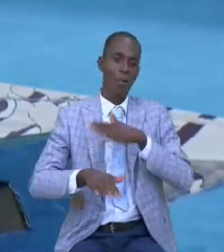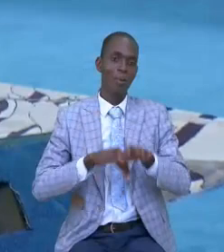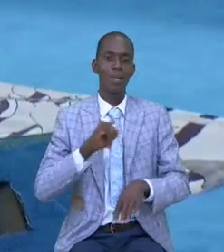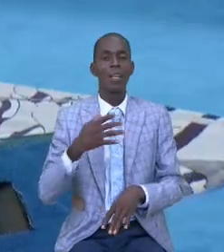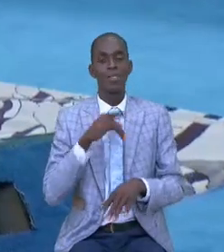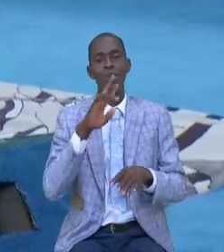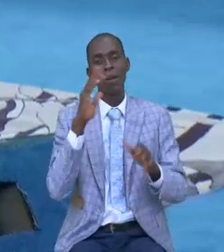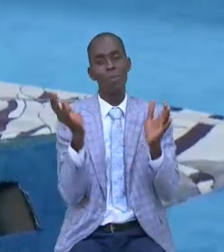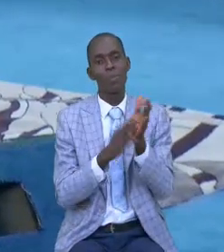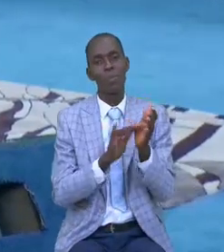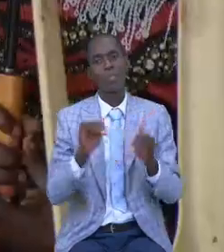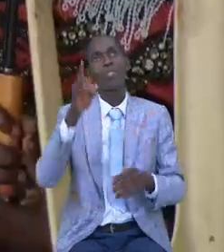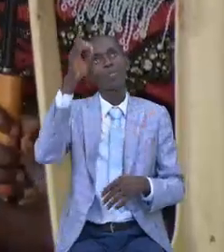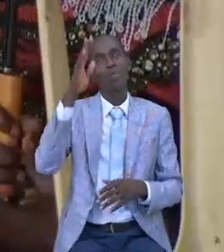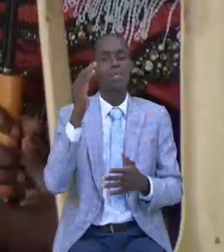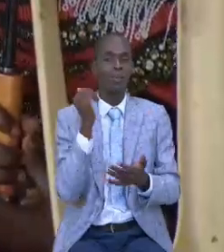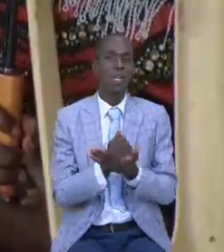you are praising God.